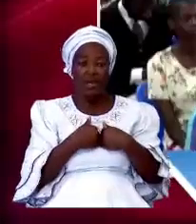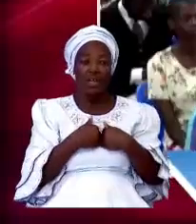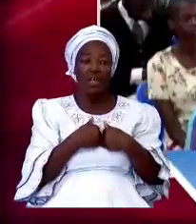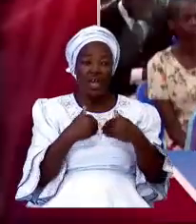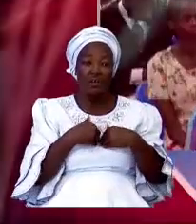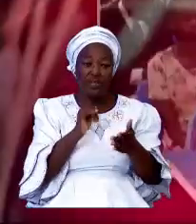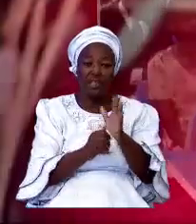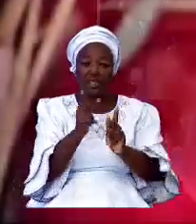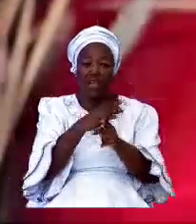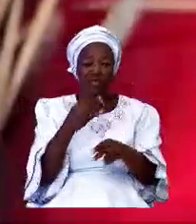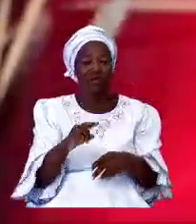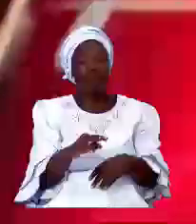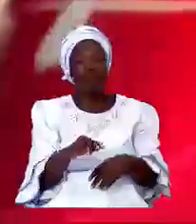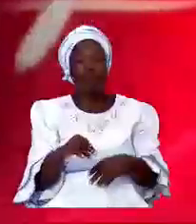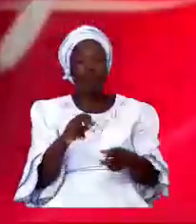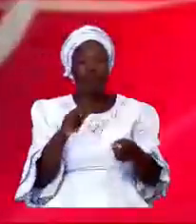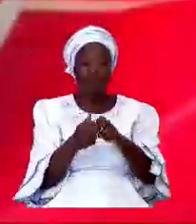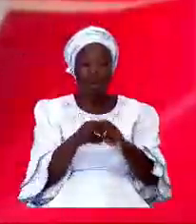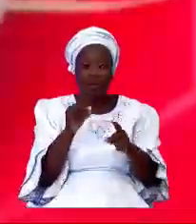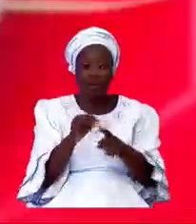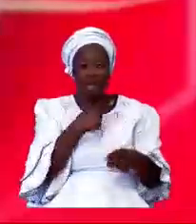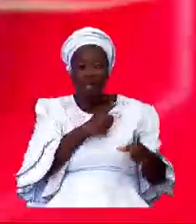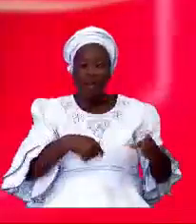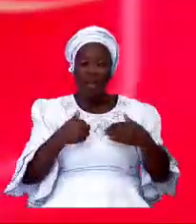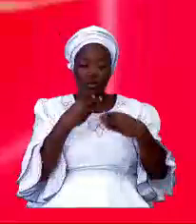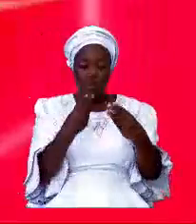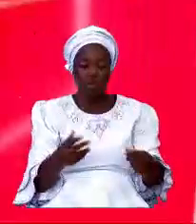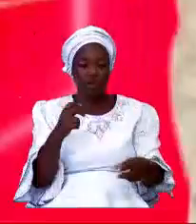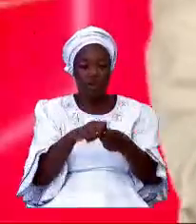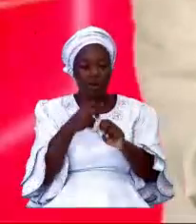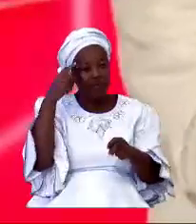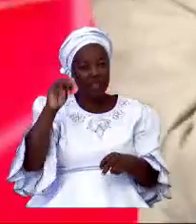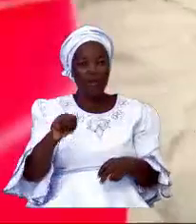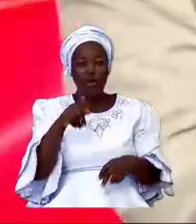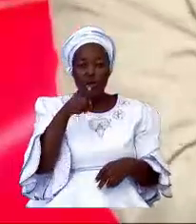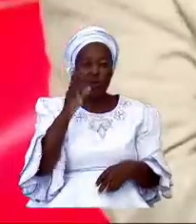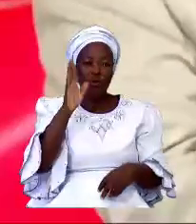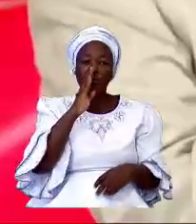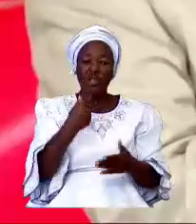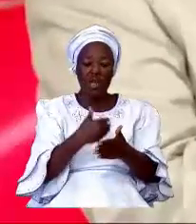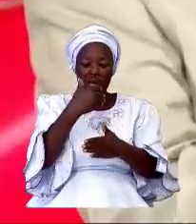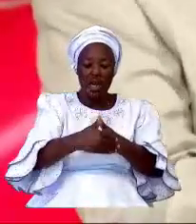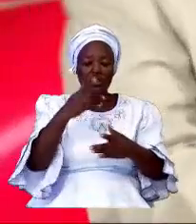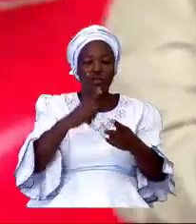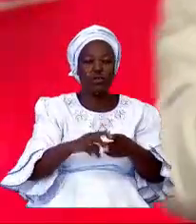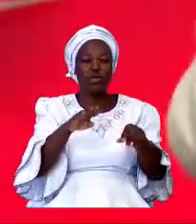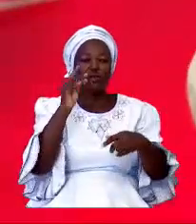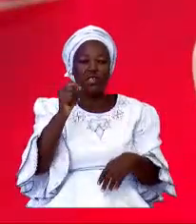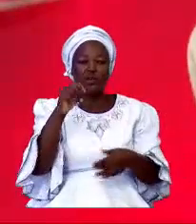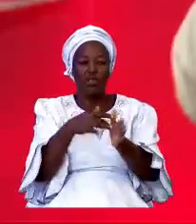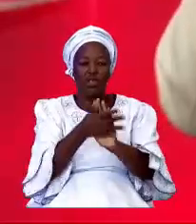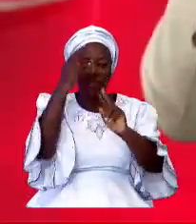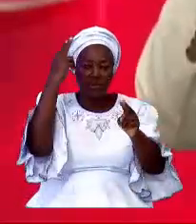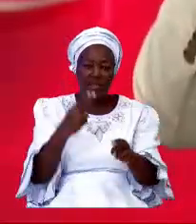have today, others have had that kind of problem, and the Lord has solved the problem for them. You will be